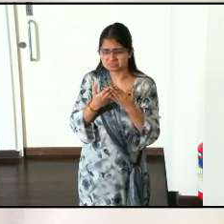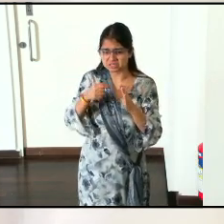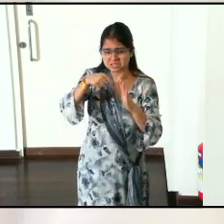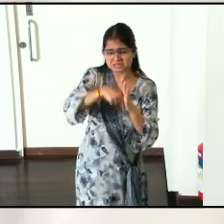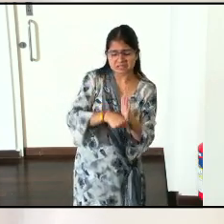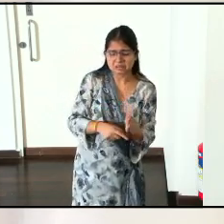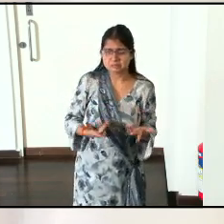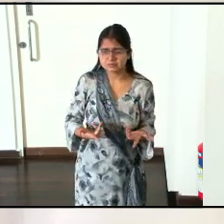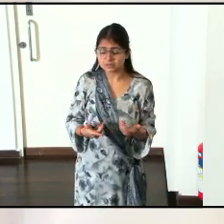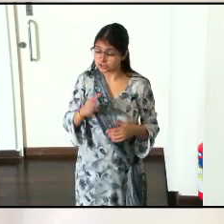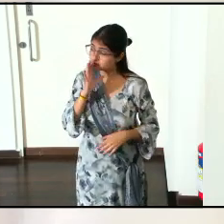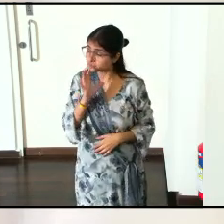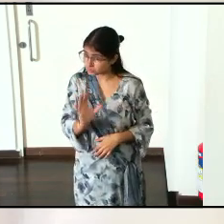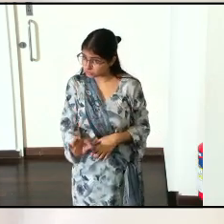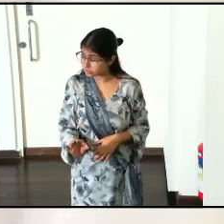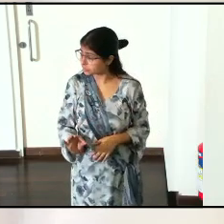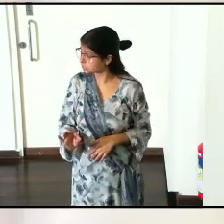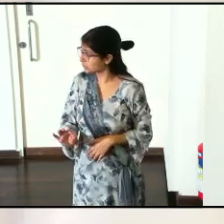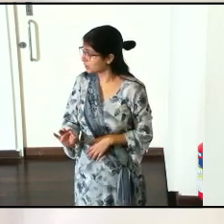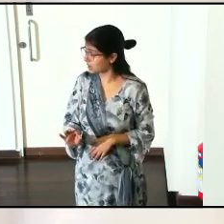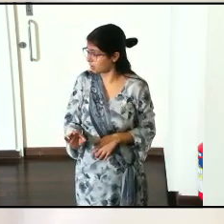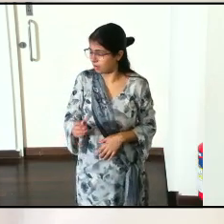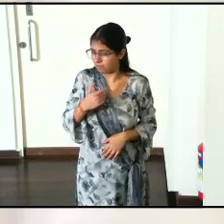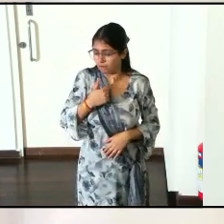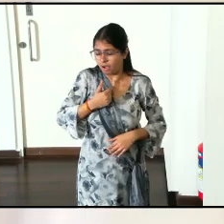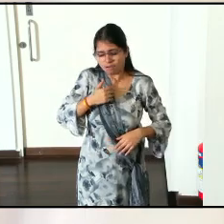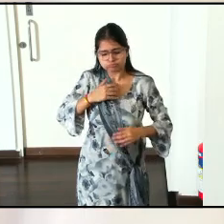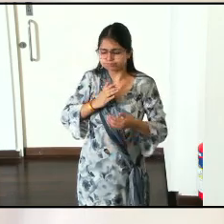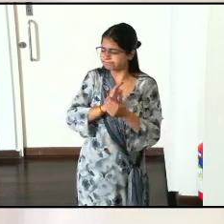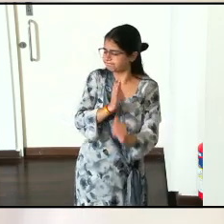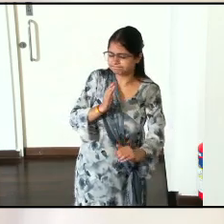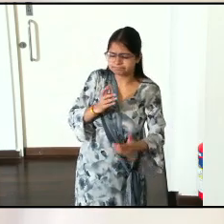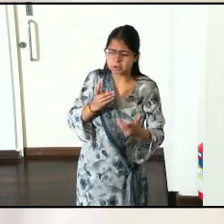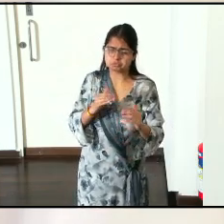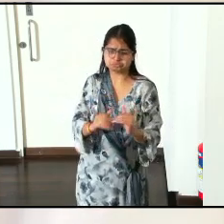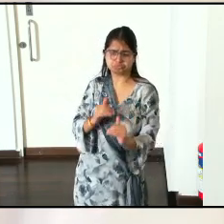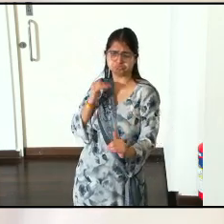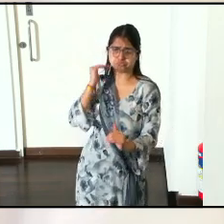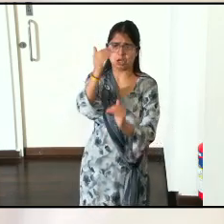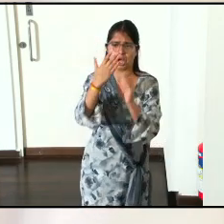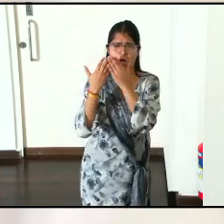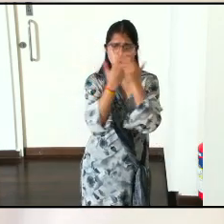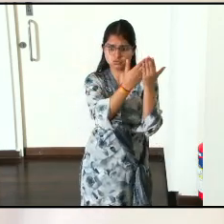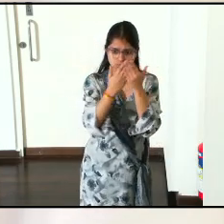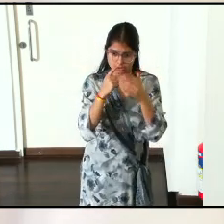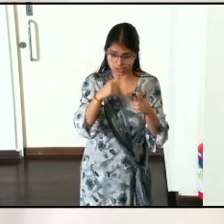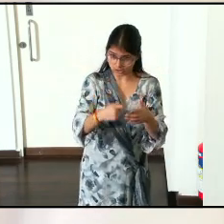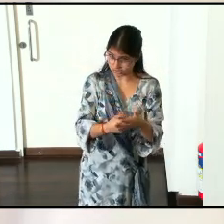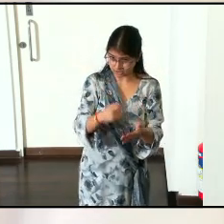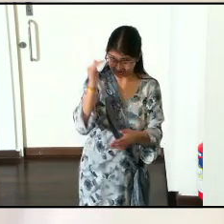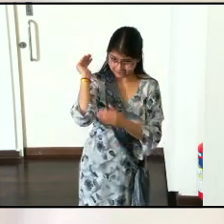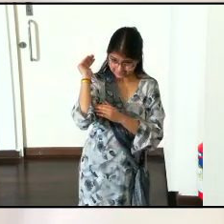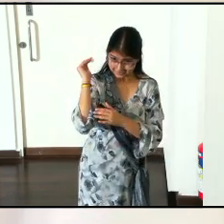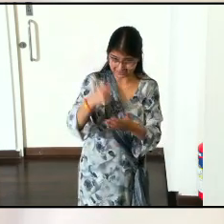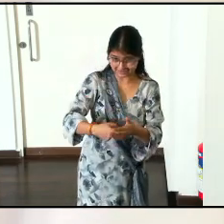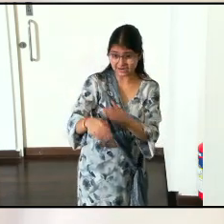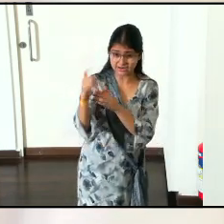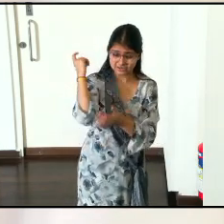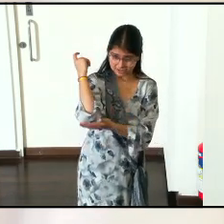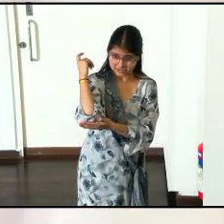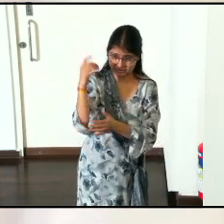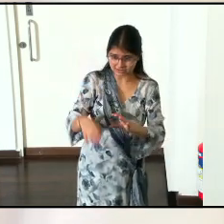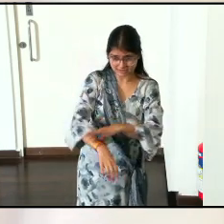not as though we have a highly literate population in Rajasthan even today. But to me, it